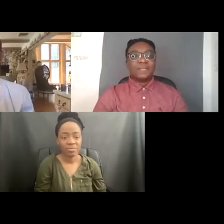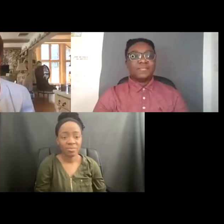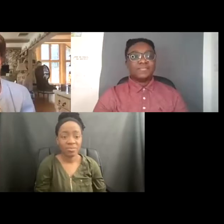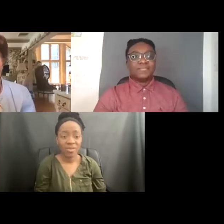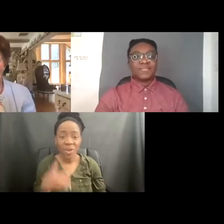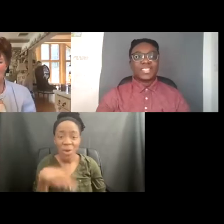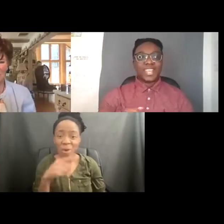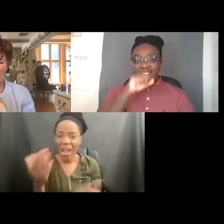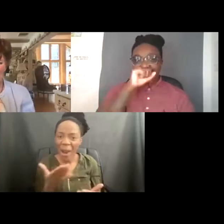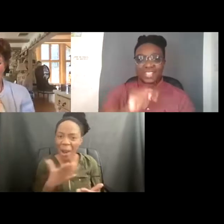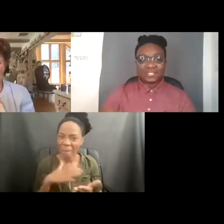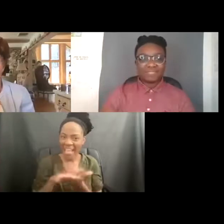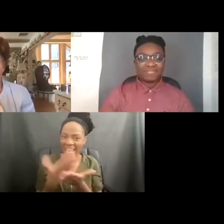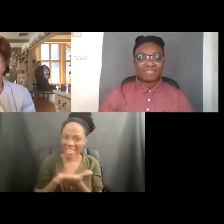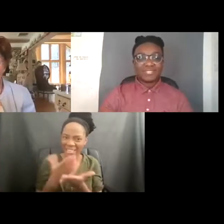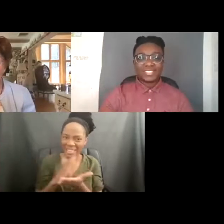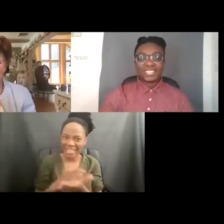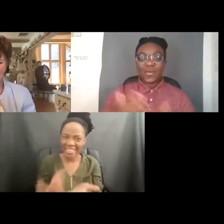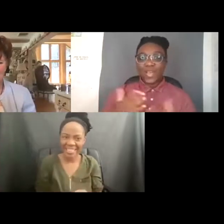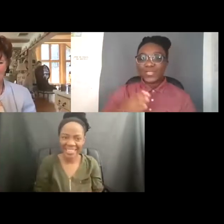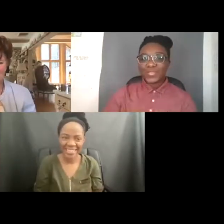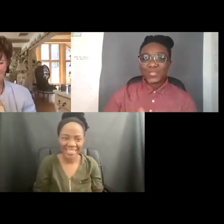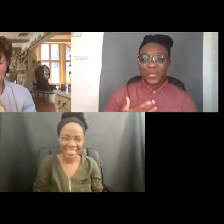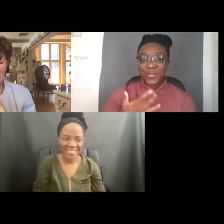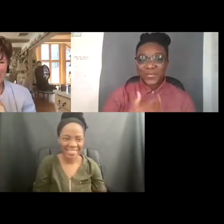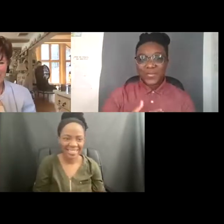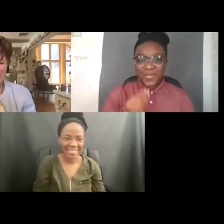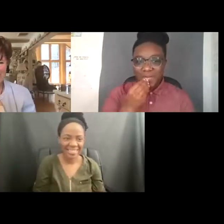it. Farm. What's for breakfast, Mom? I'm sure it smells yummy.